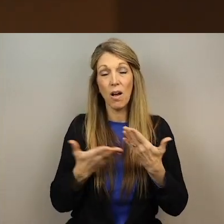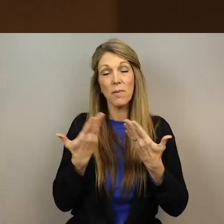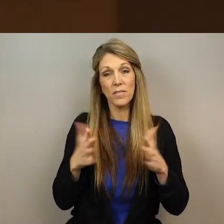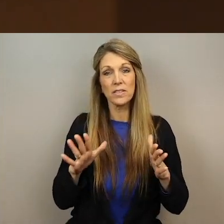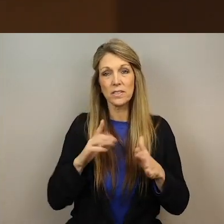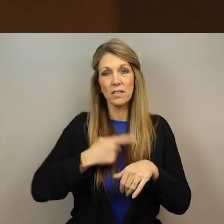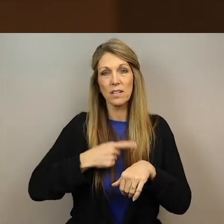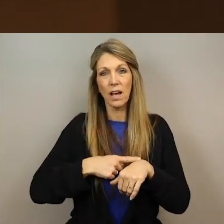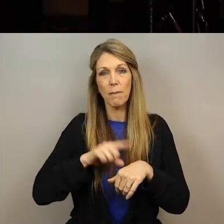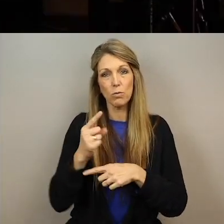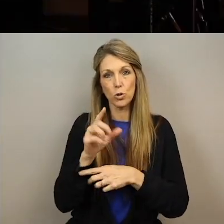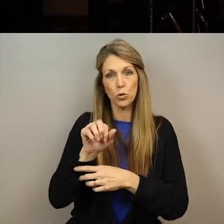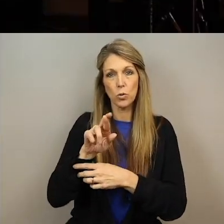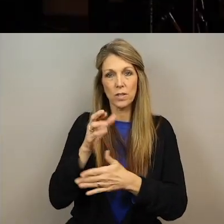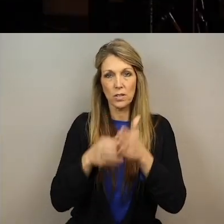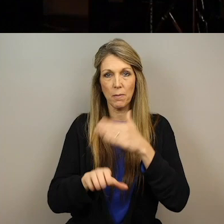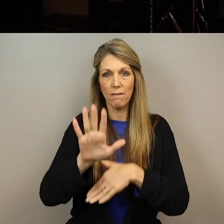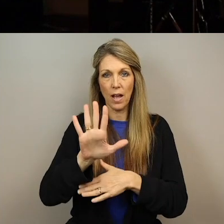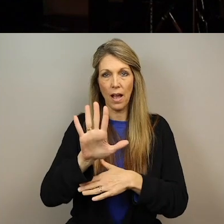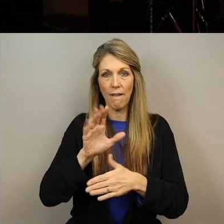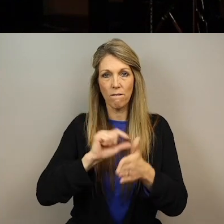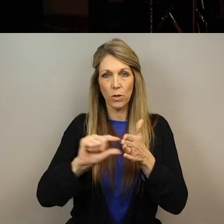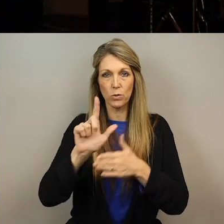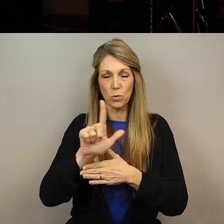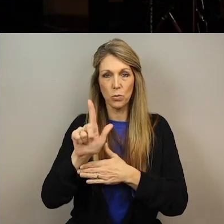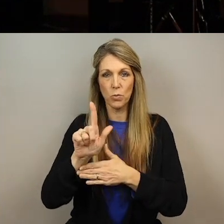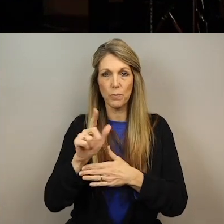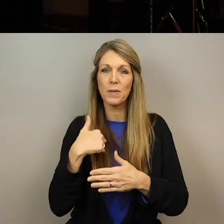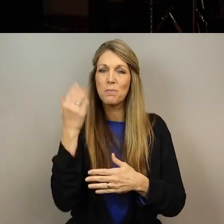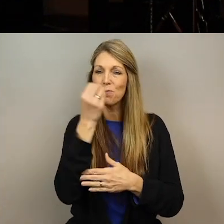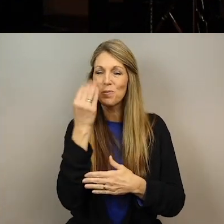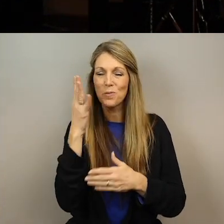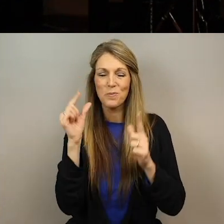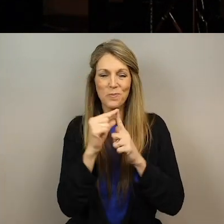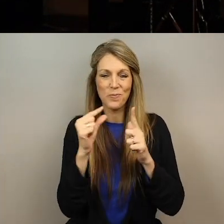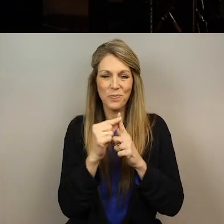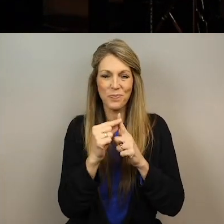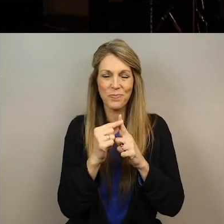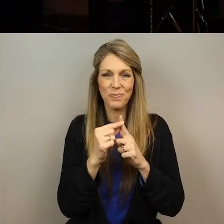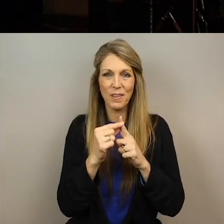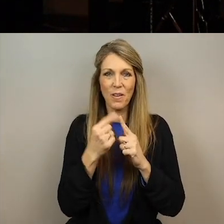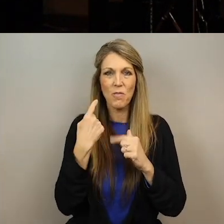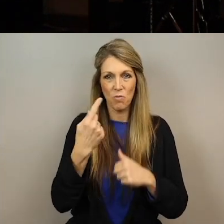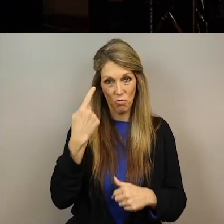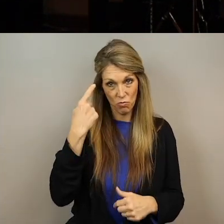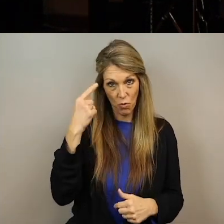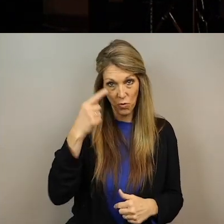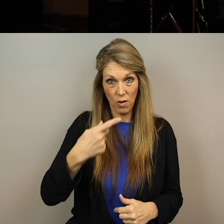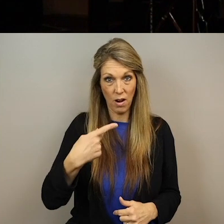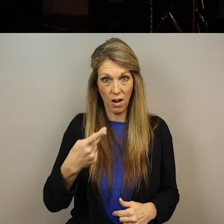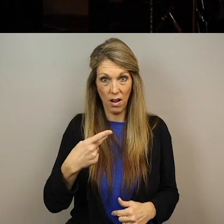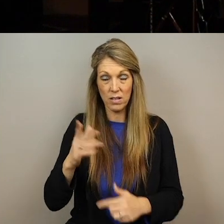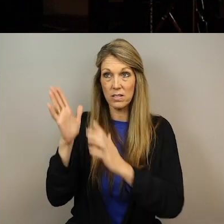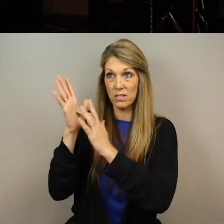our time together, 1 Corinthians chapter 5, verse 21. Listen to these beautiful words. for our sake. He made